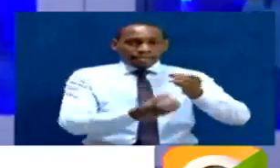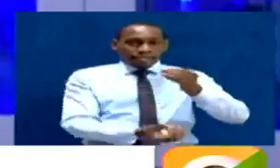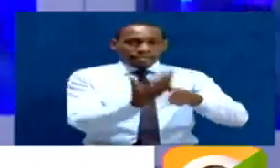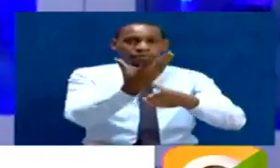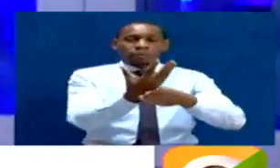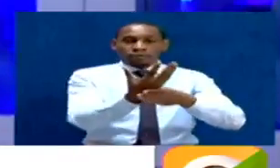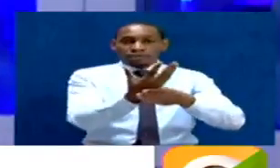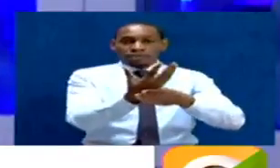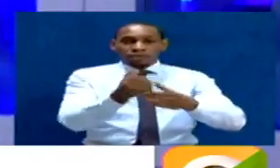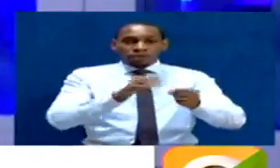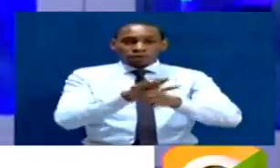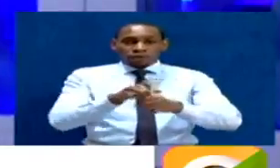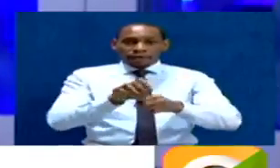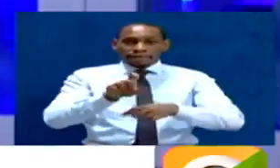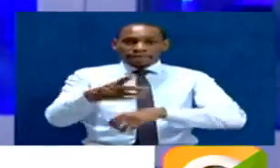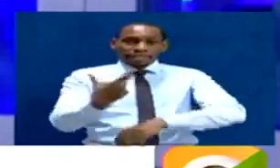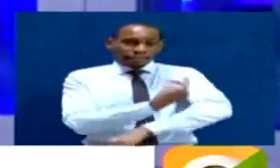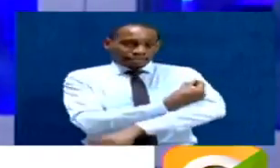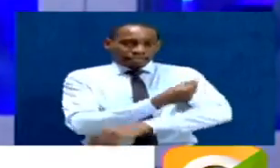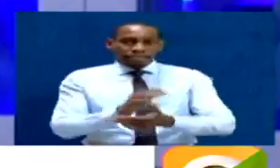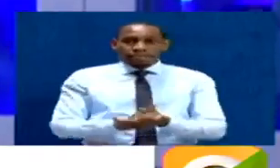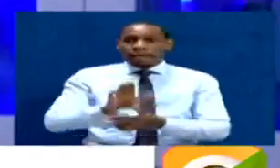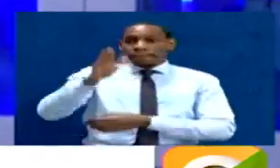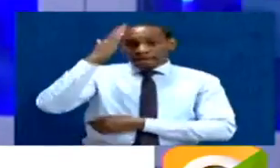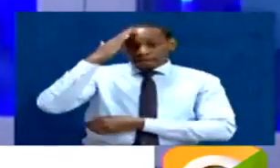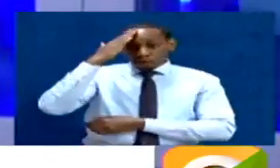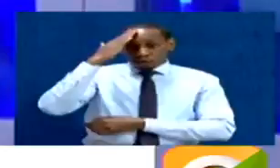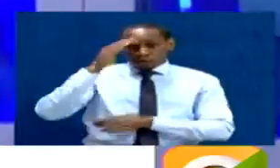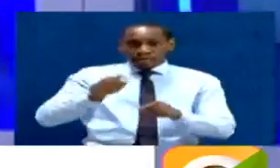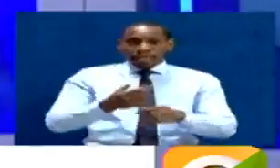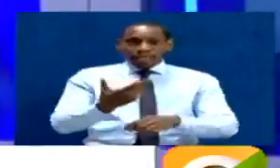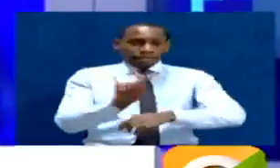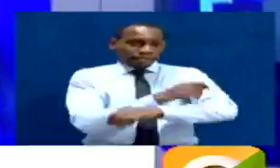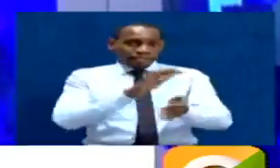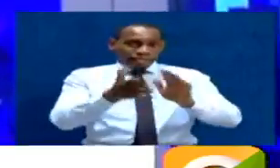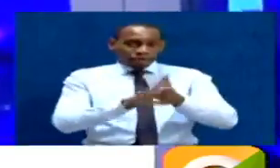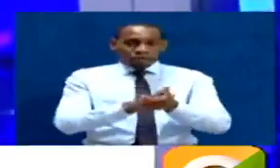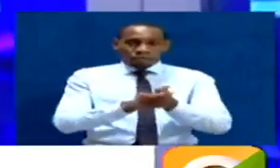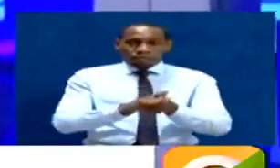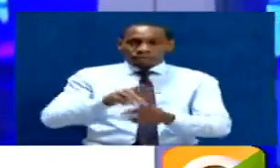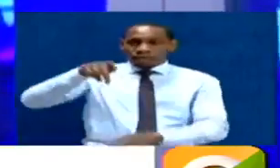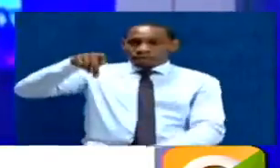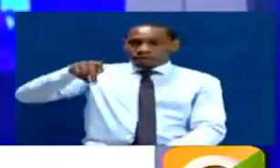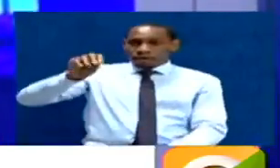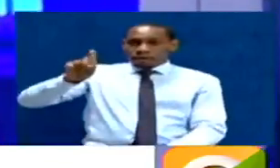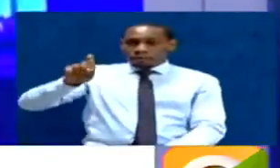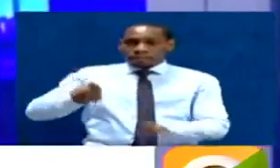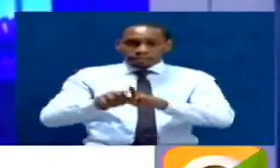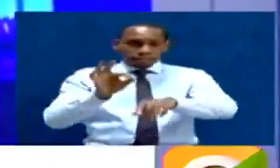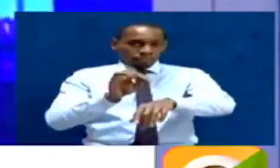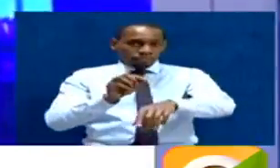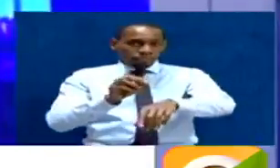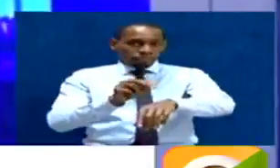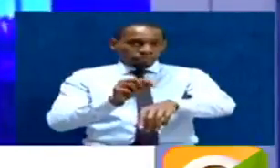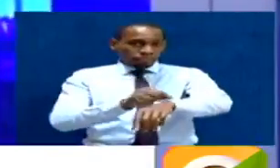cowpox vectored coronavirus vaccine. As you know, cowpox is a pox virus, like smallpox.